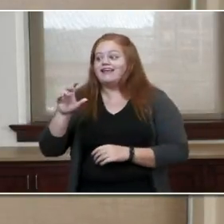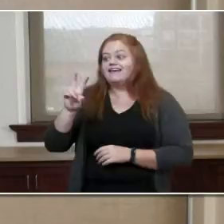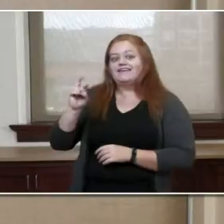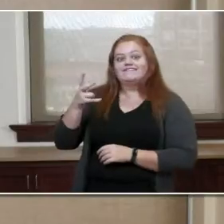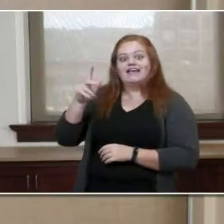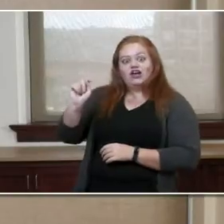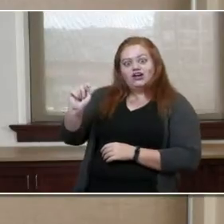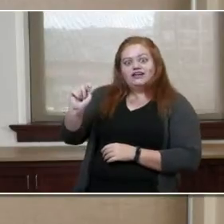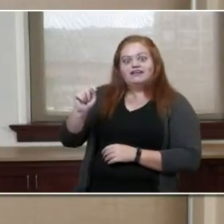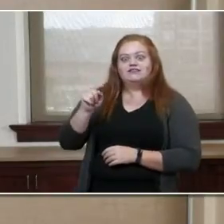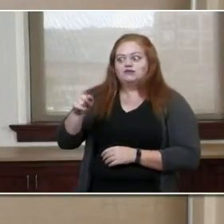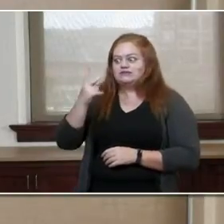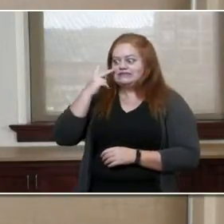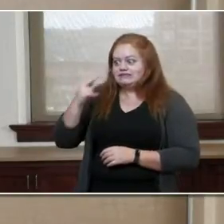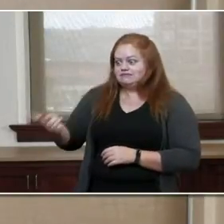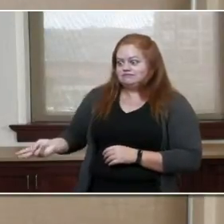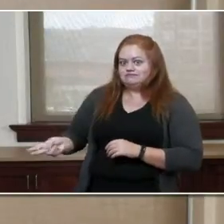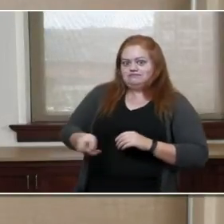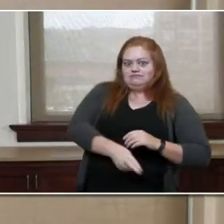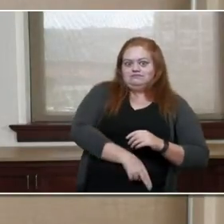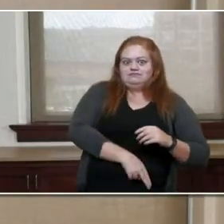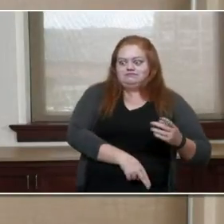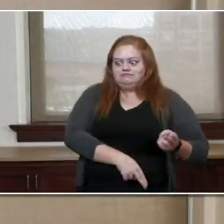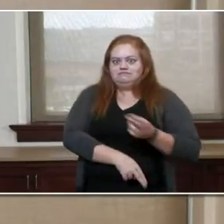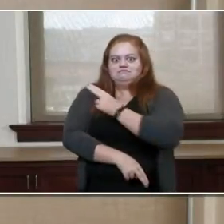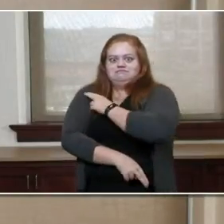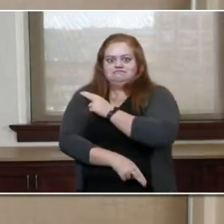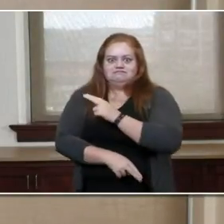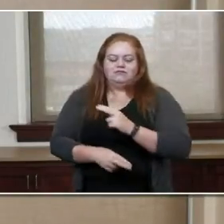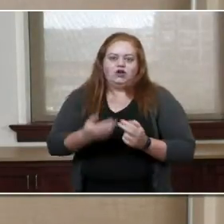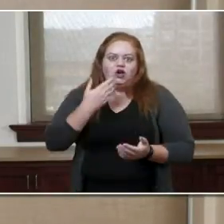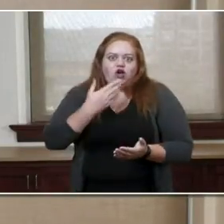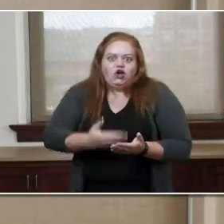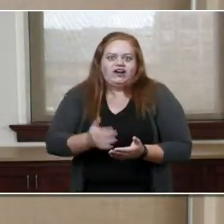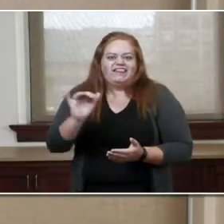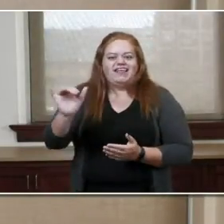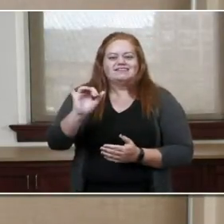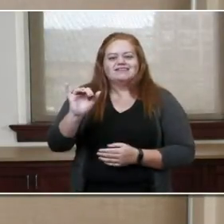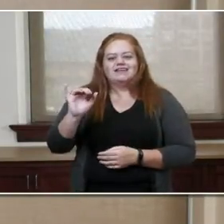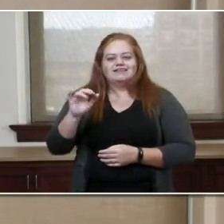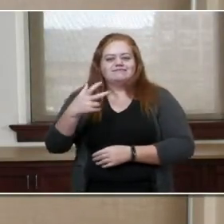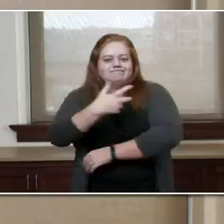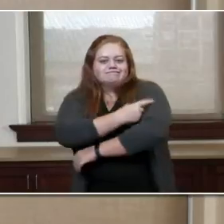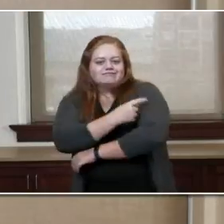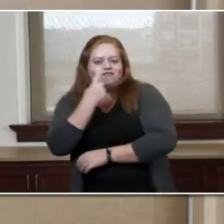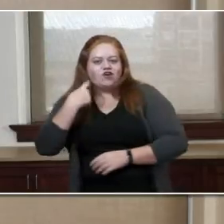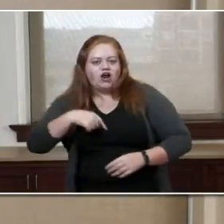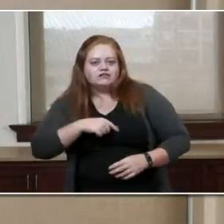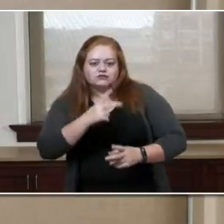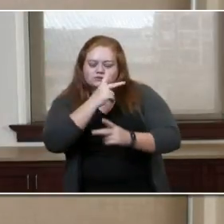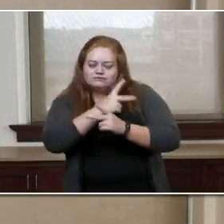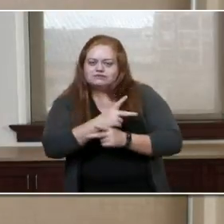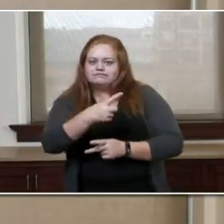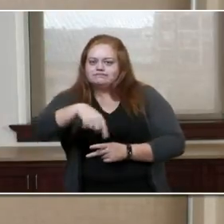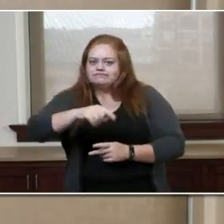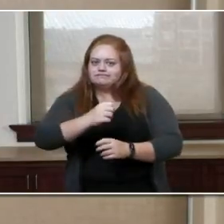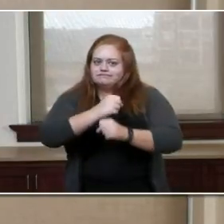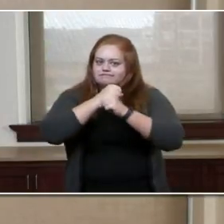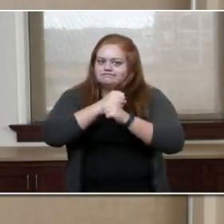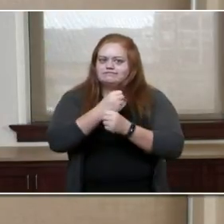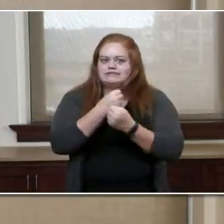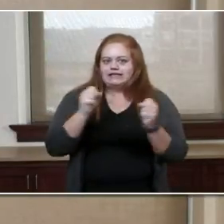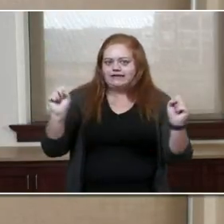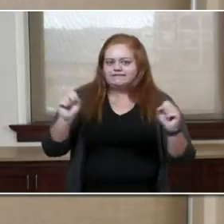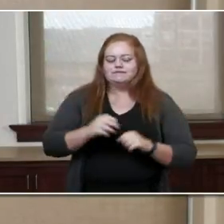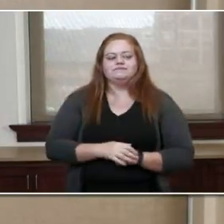that seatbelt. The seatbelt can give you that protection, and that's really what the vaccine corresponds to. So as these changes